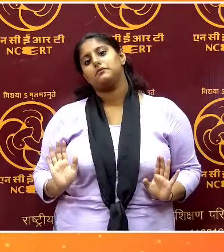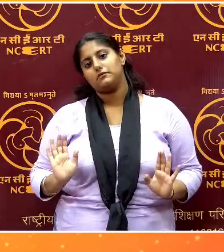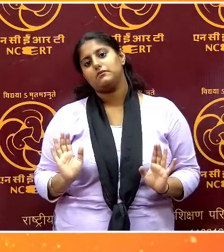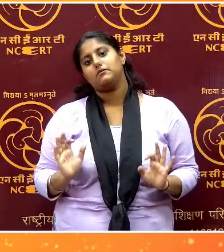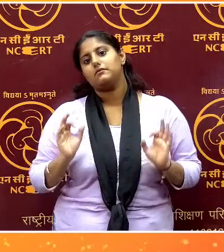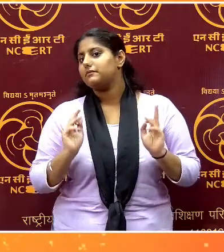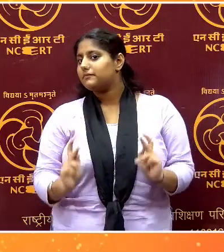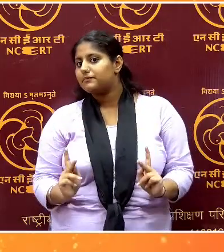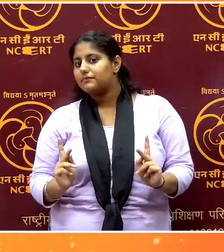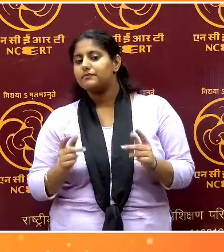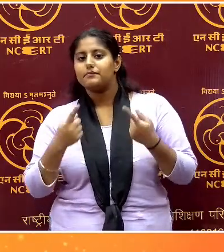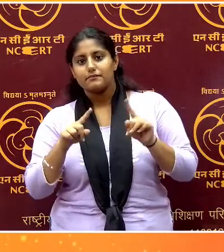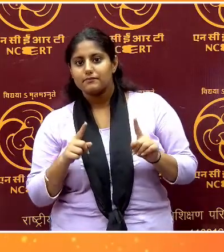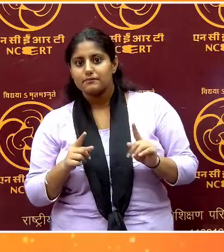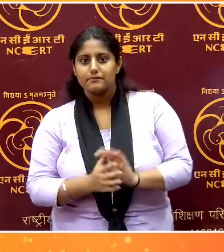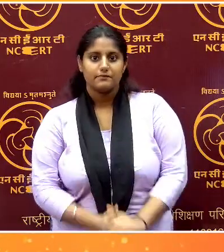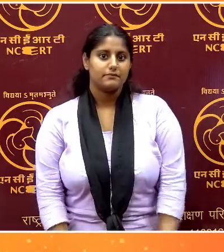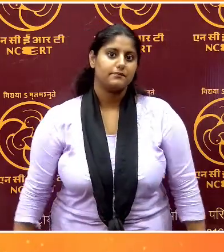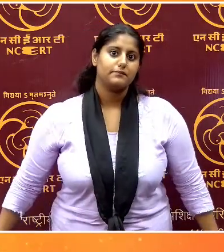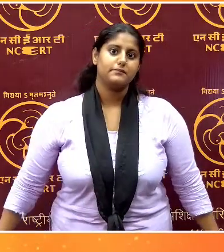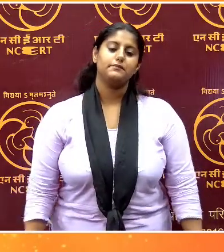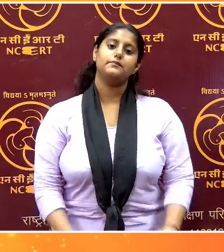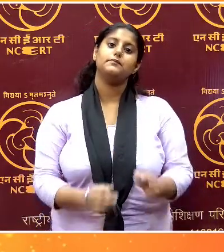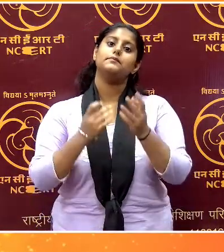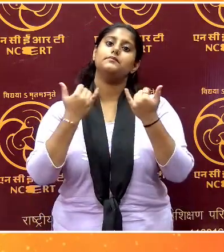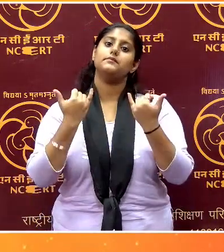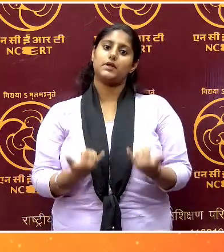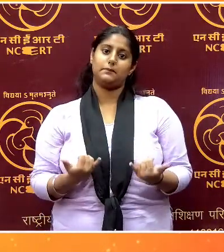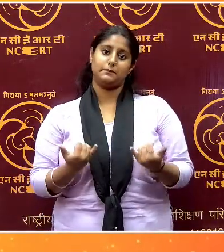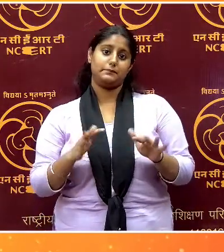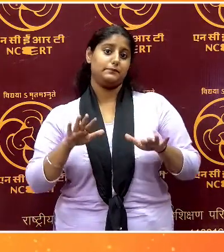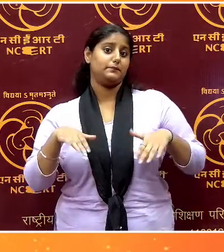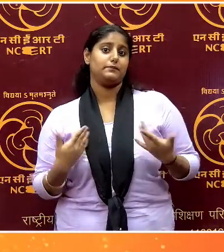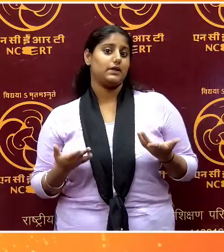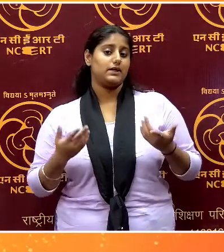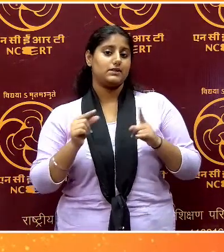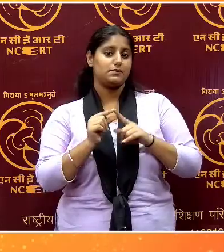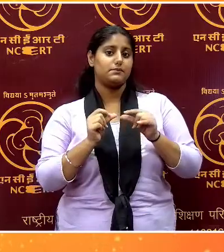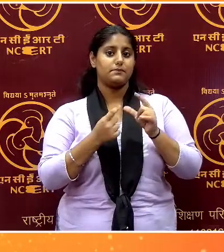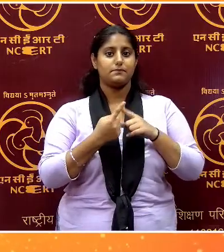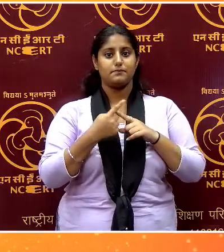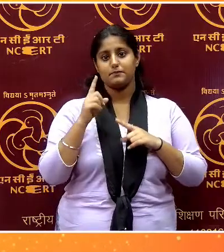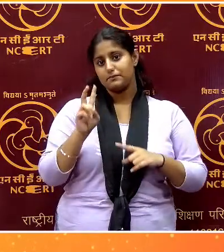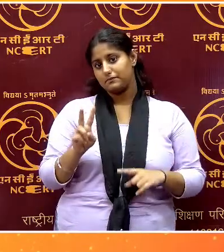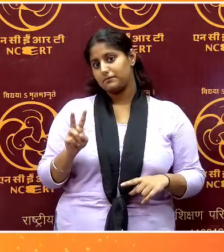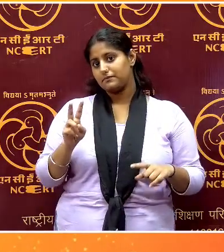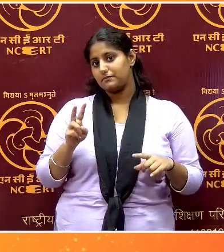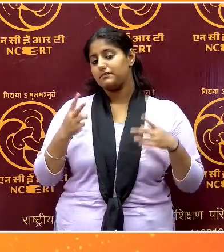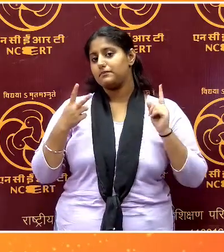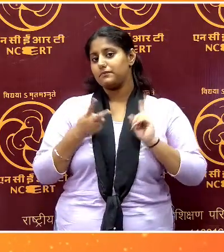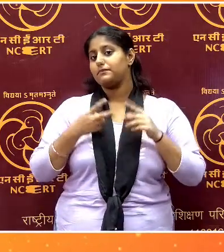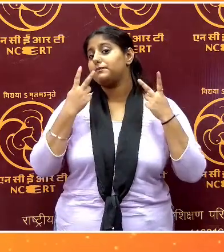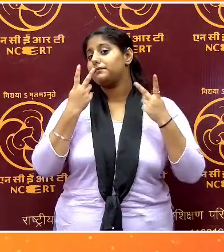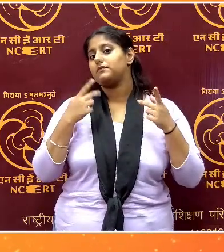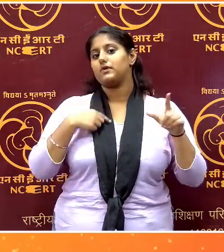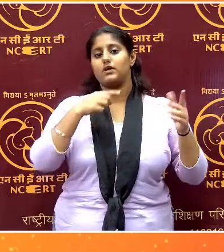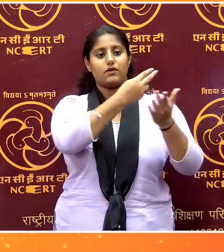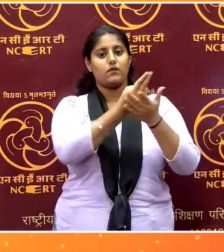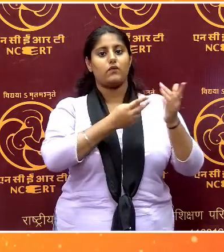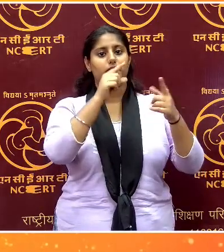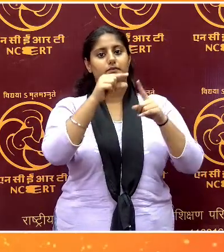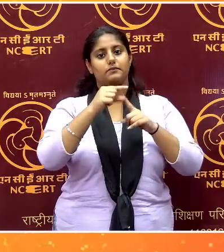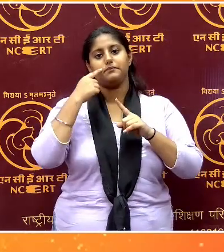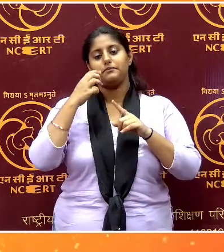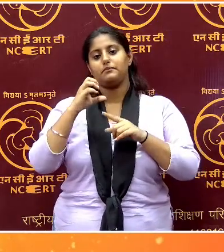hours. Right? Right. Now come to the next part here, drawing a pictograph. One day Lakhan